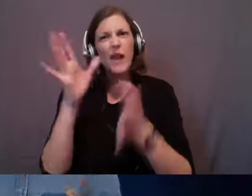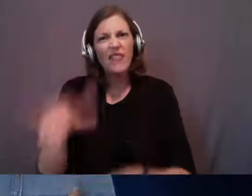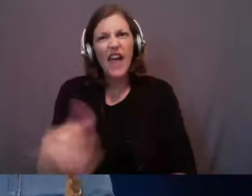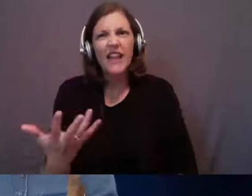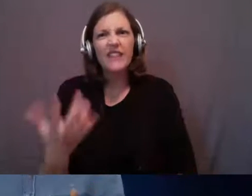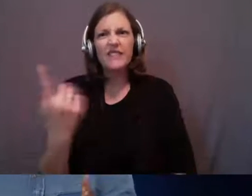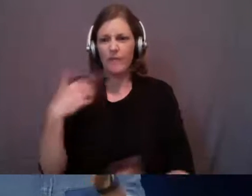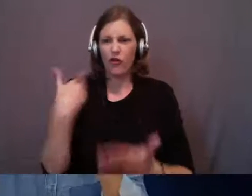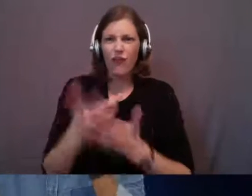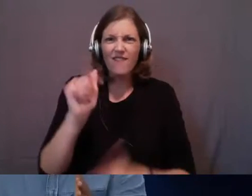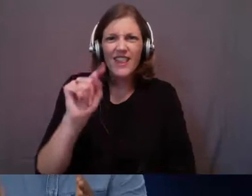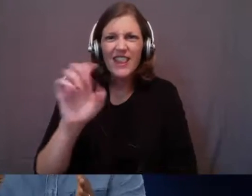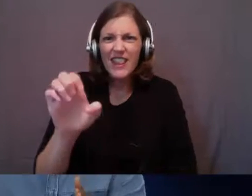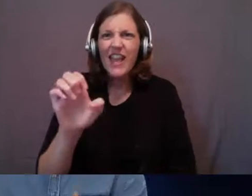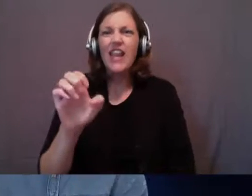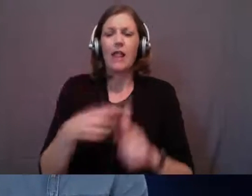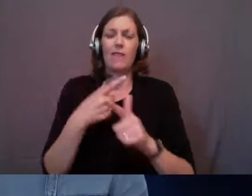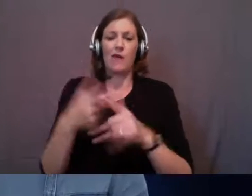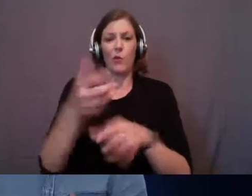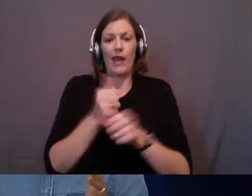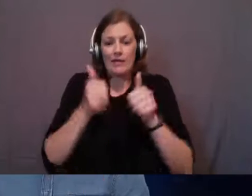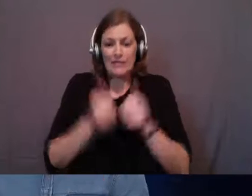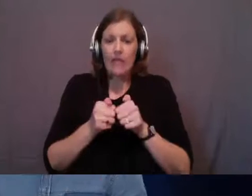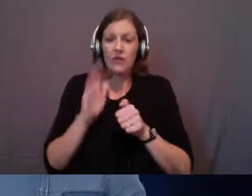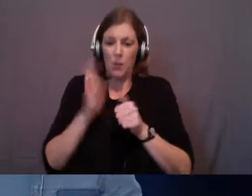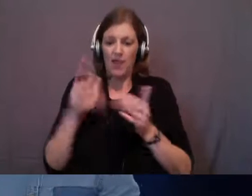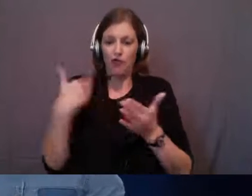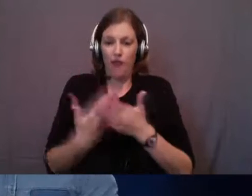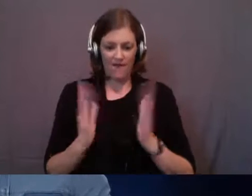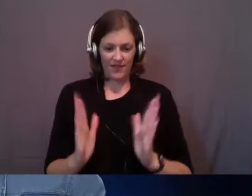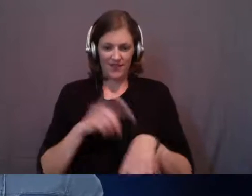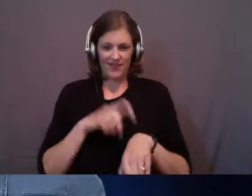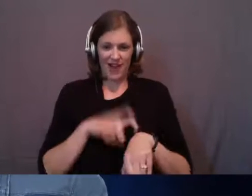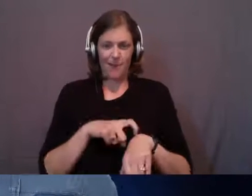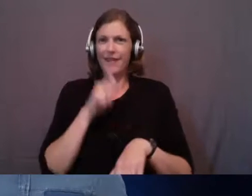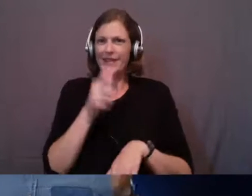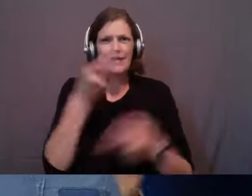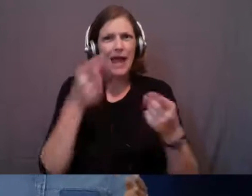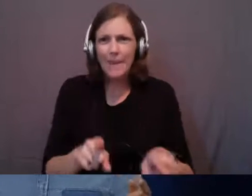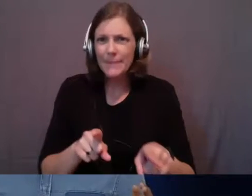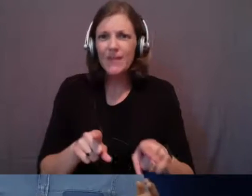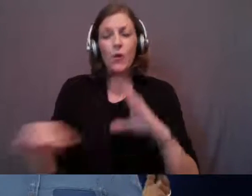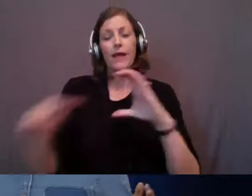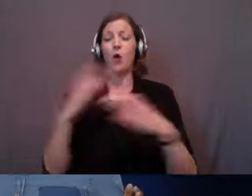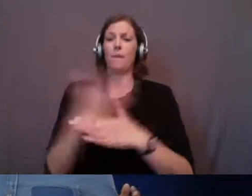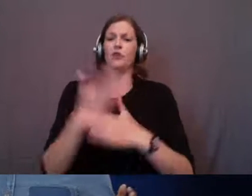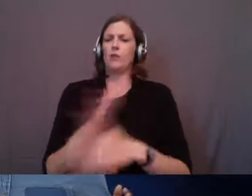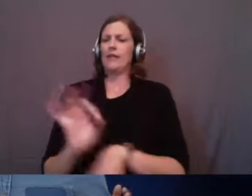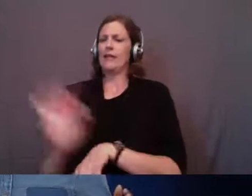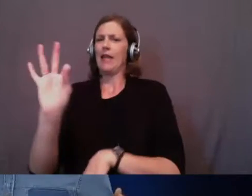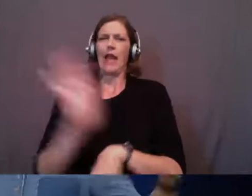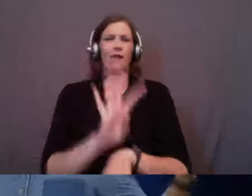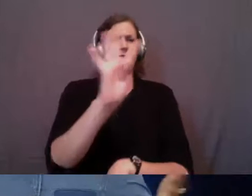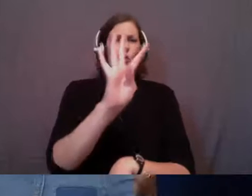the text saying it's going to be here between this hour and this hour, and it doesn't happen? Or they send you that email that says between 9 a.m. and 4 p.m. we'll make